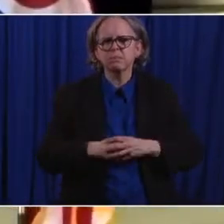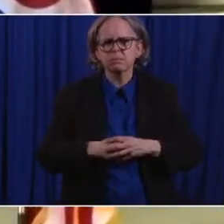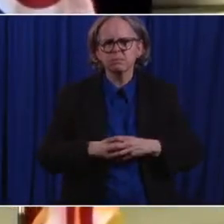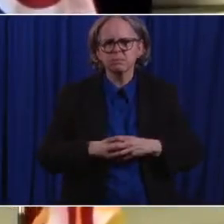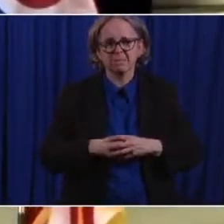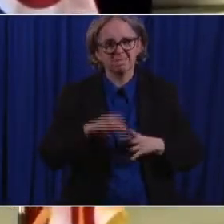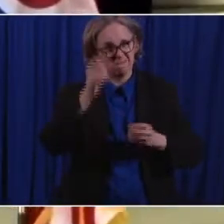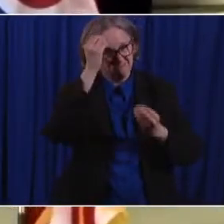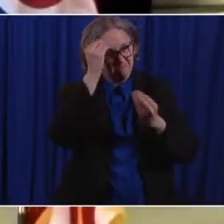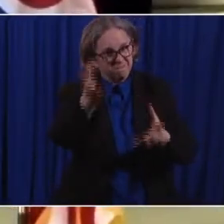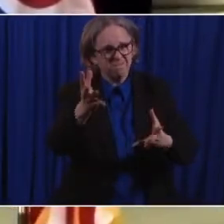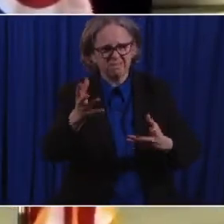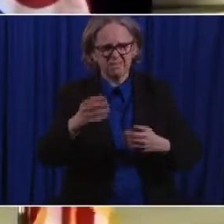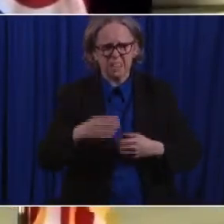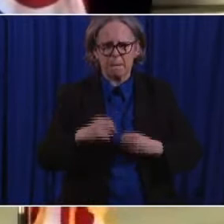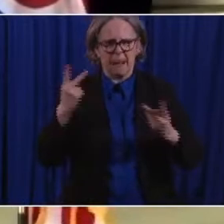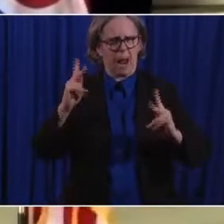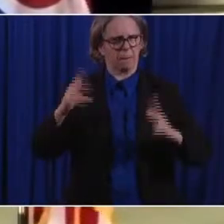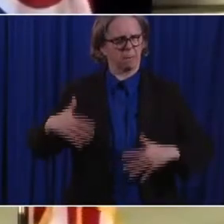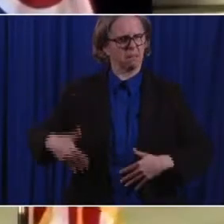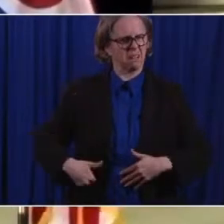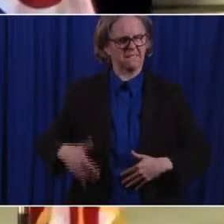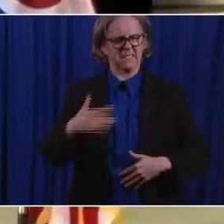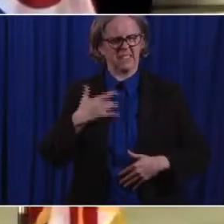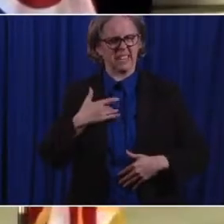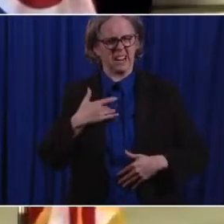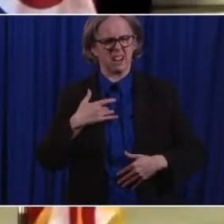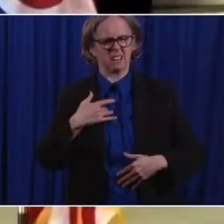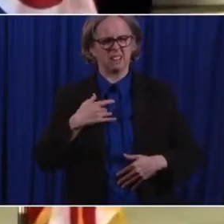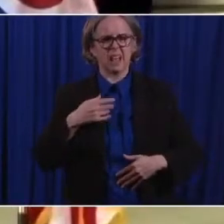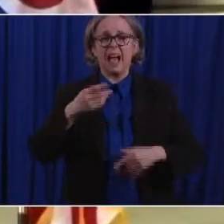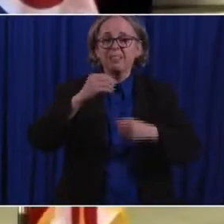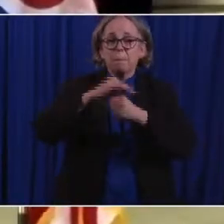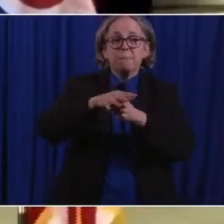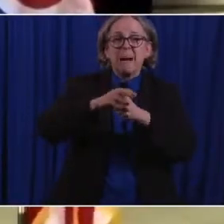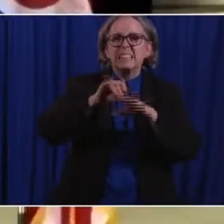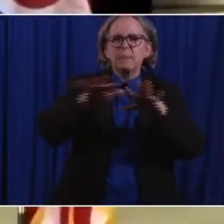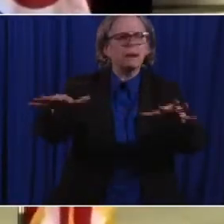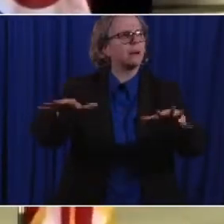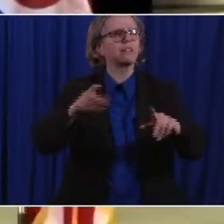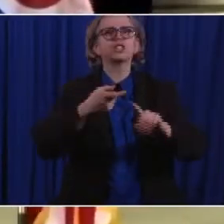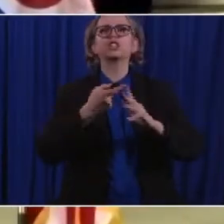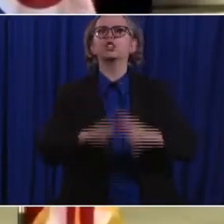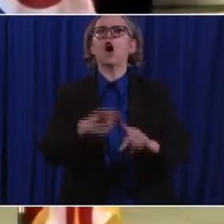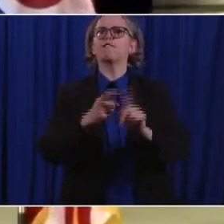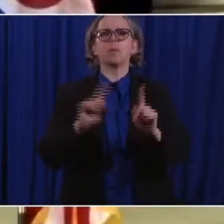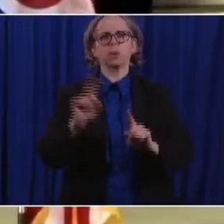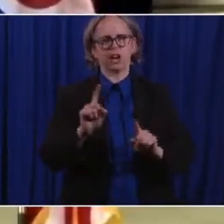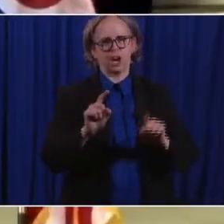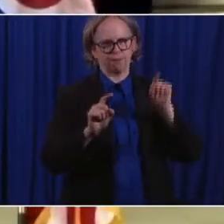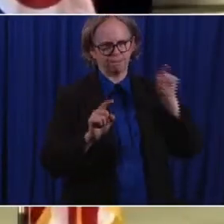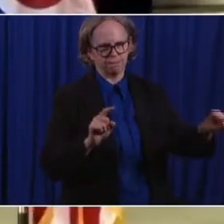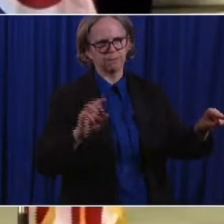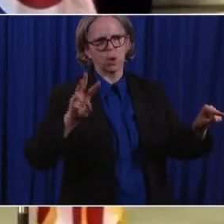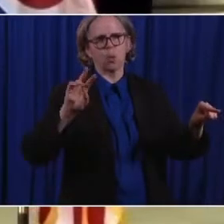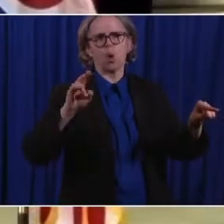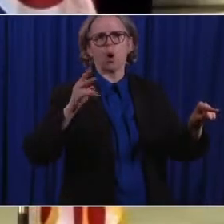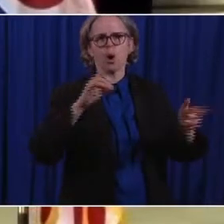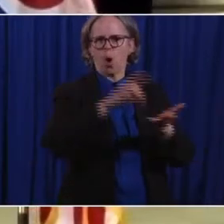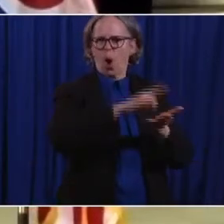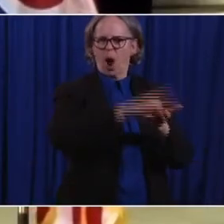that this pandemic originated there well in advance of when the Chinese government disclosed